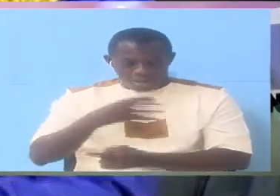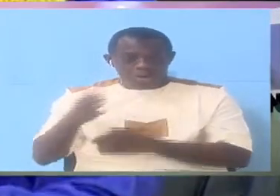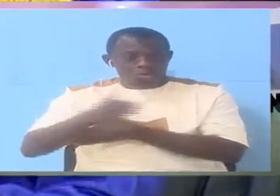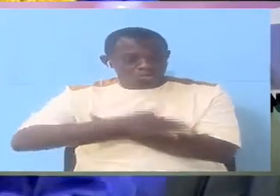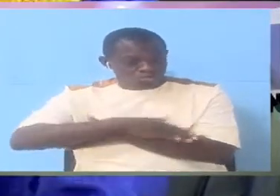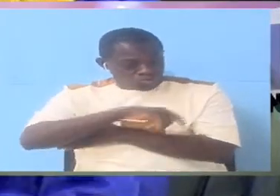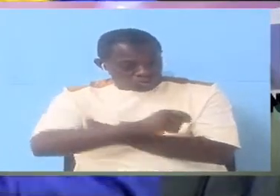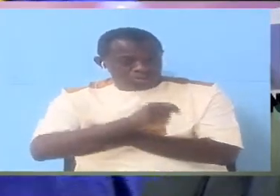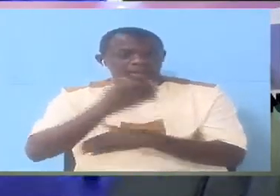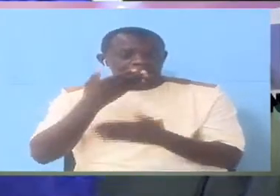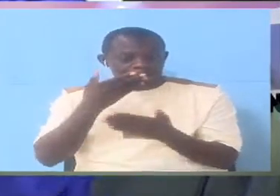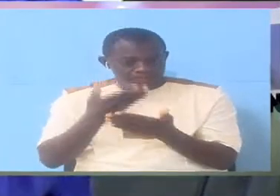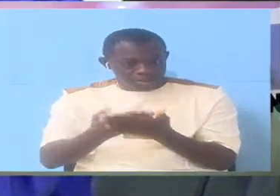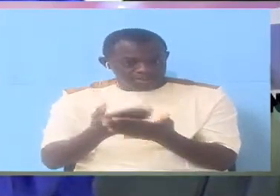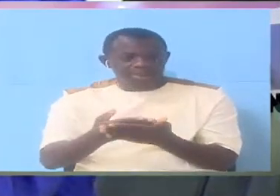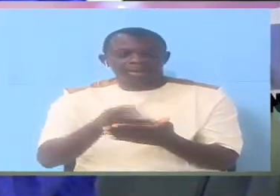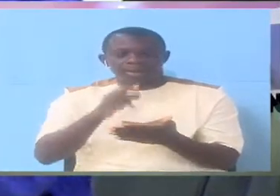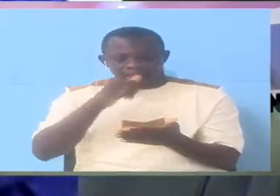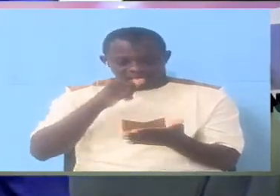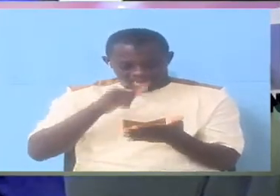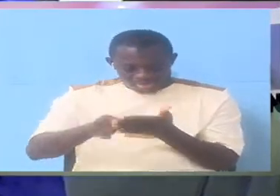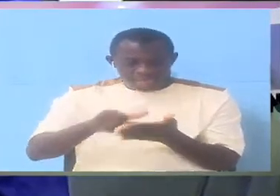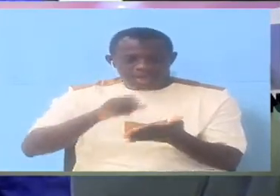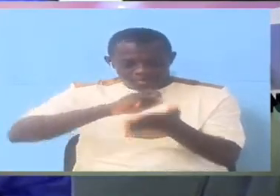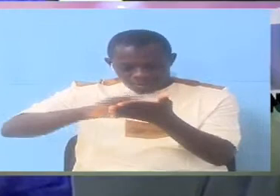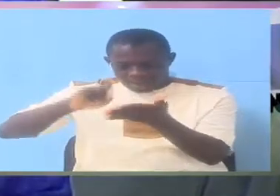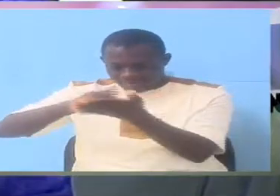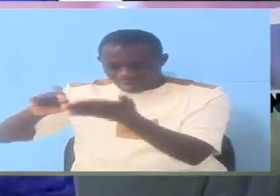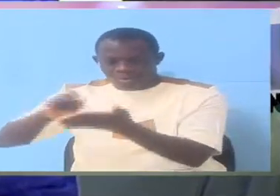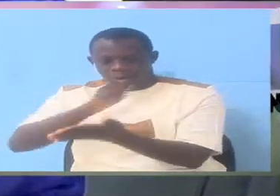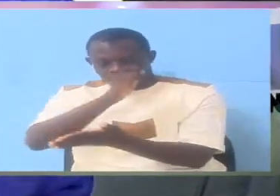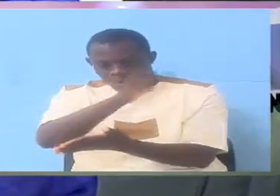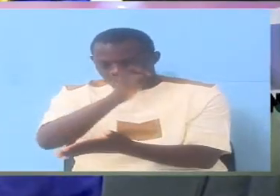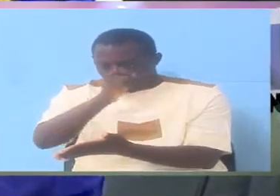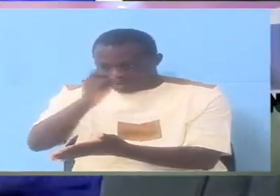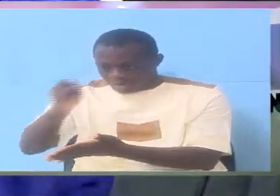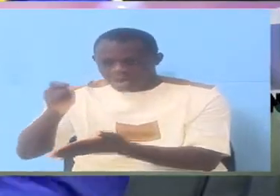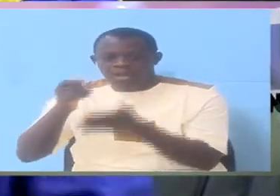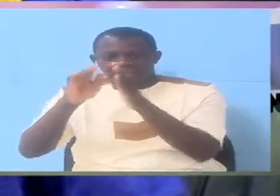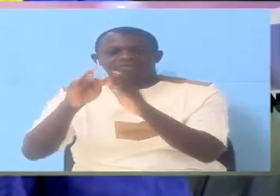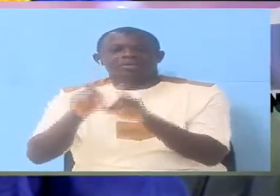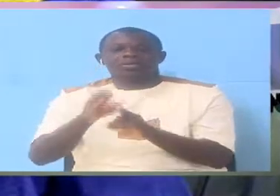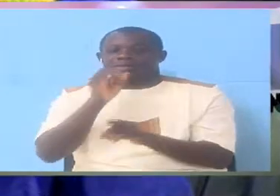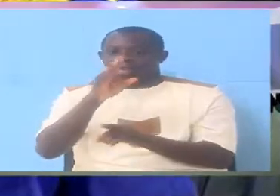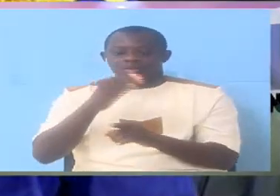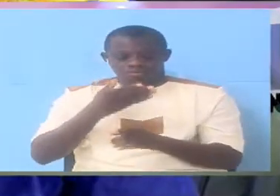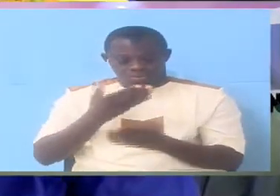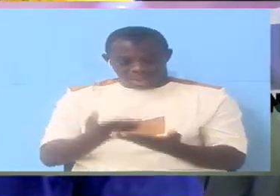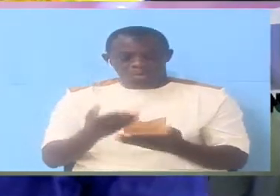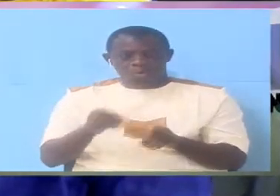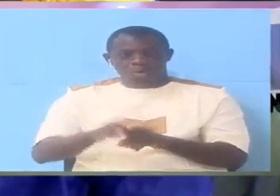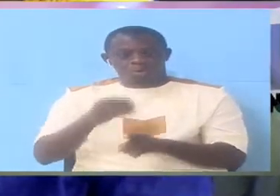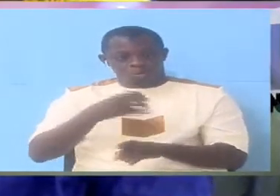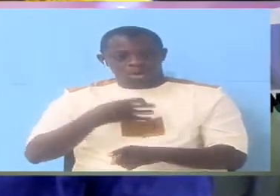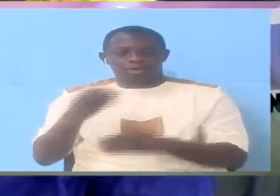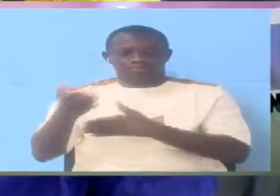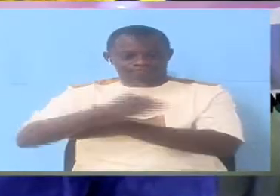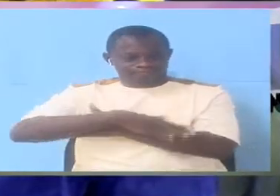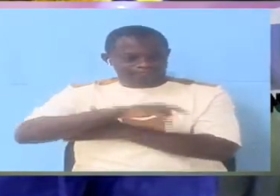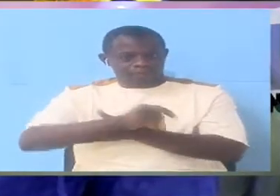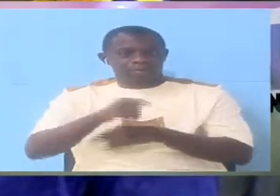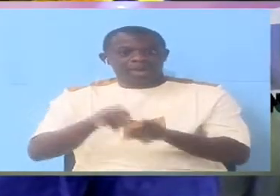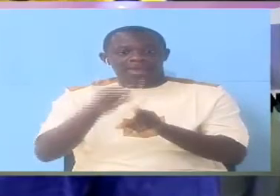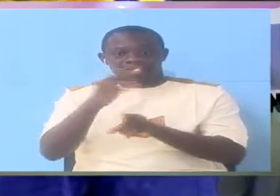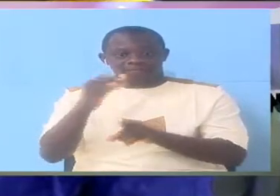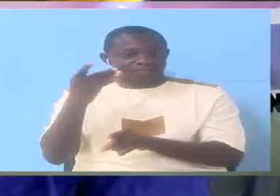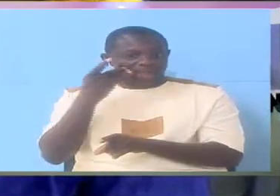be tala do ko la ye safela nibe bonni la fana ye safe ya foy ko ngal bonni le with effect this date the best isaje ni safe safero ke dula do ka